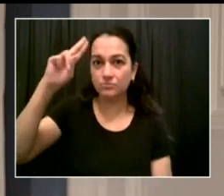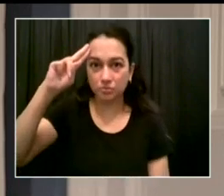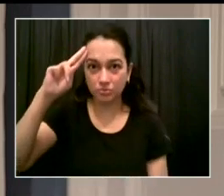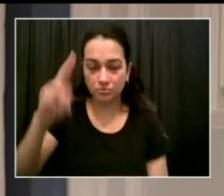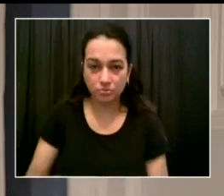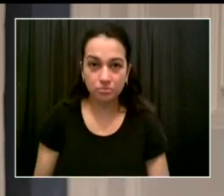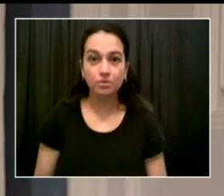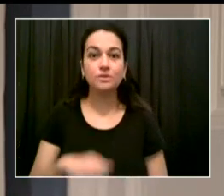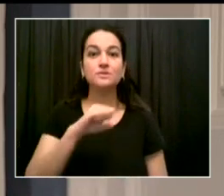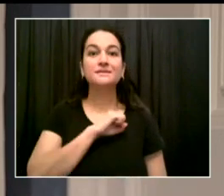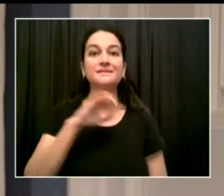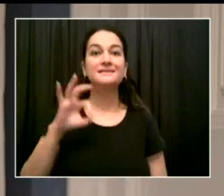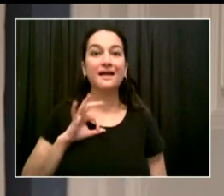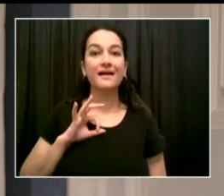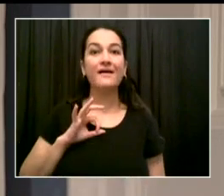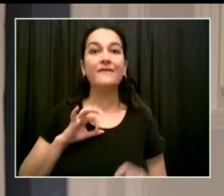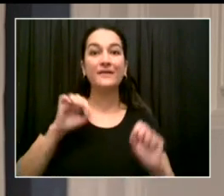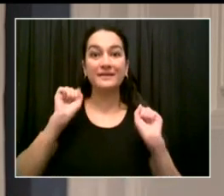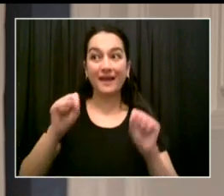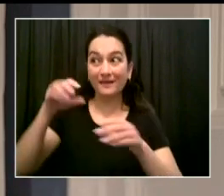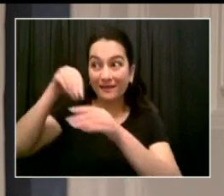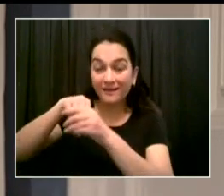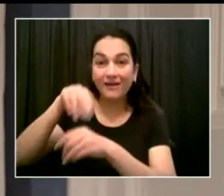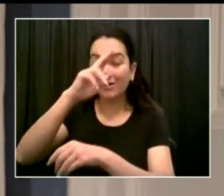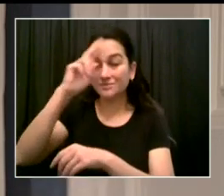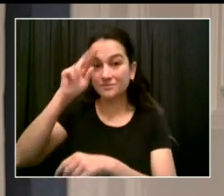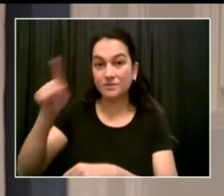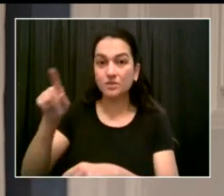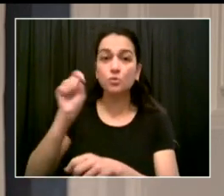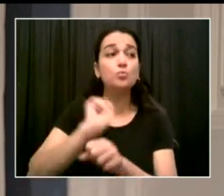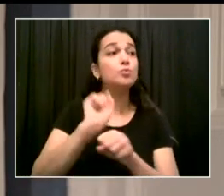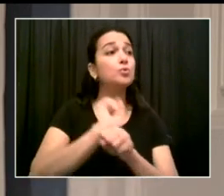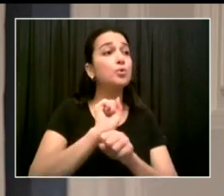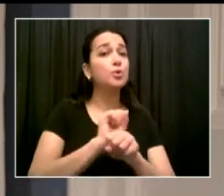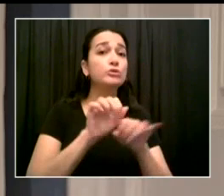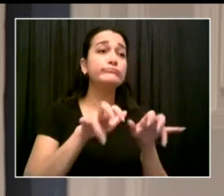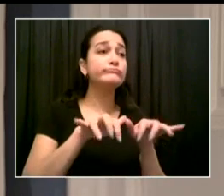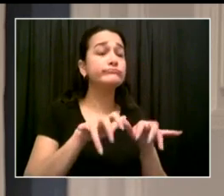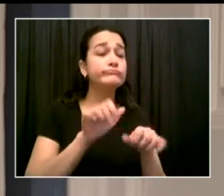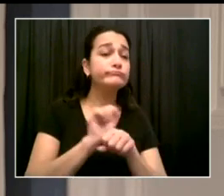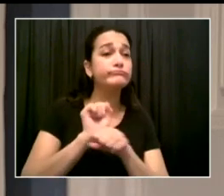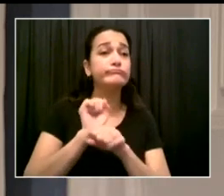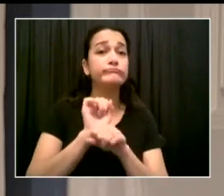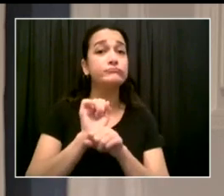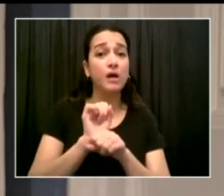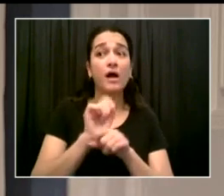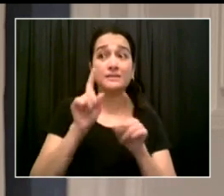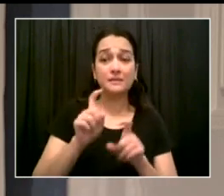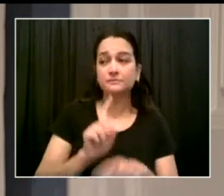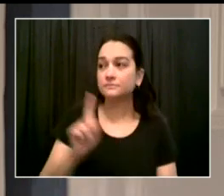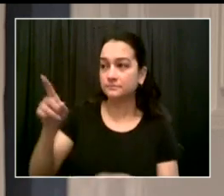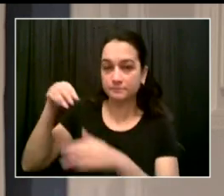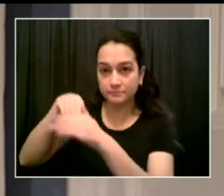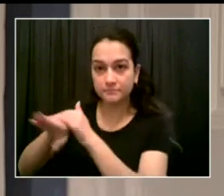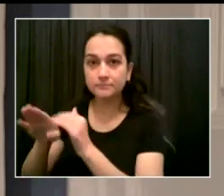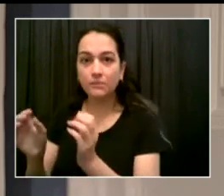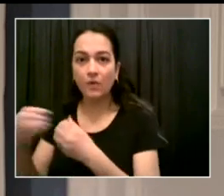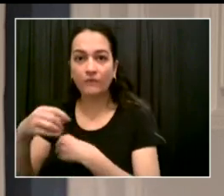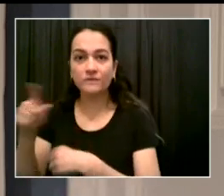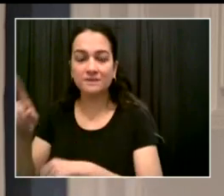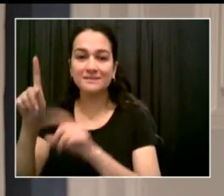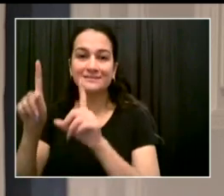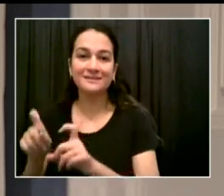the example of our healthcare workers protecting their patients and protecting others will, Mr. Mayor, as you said,